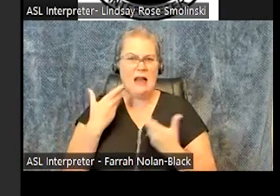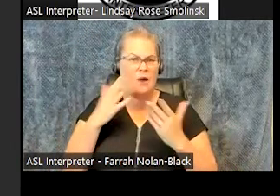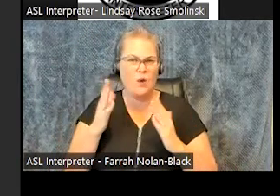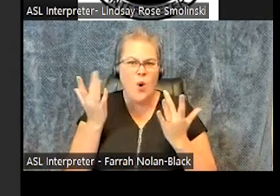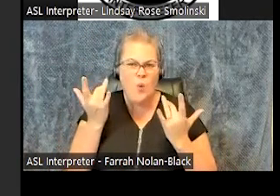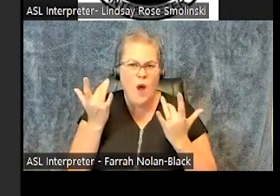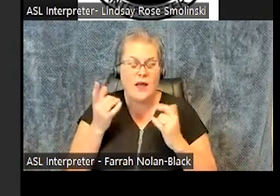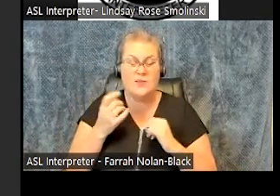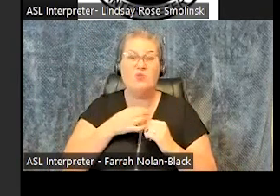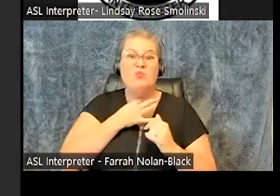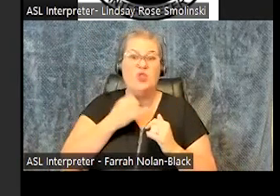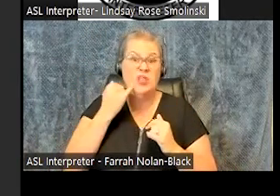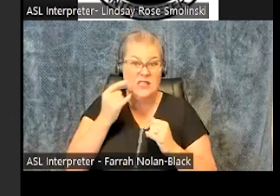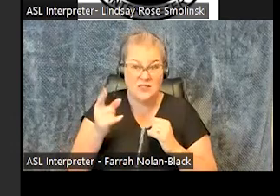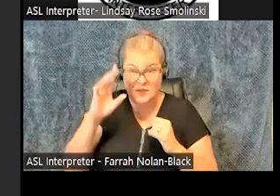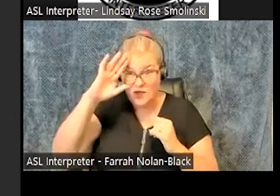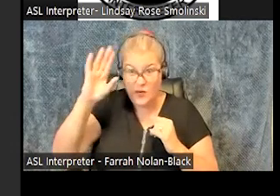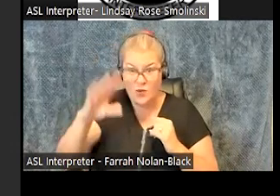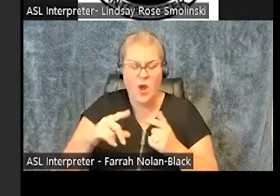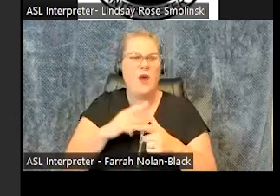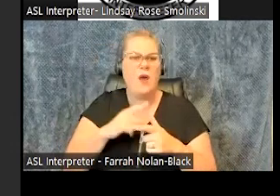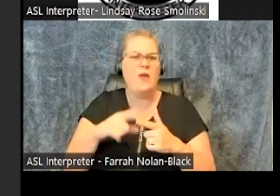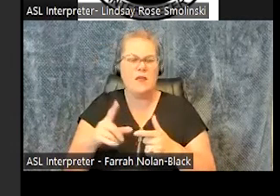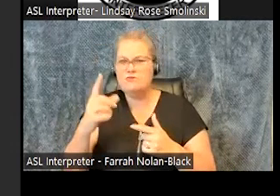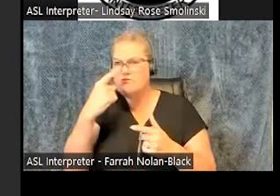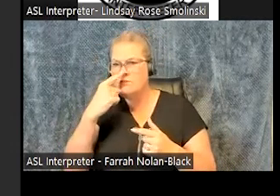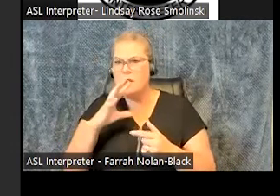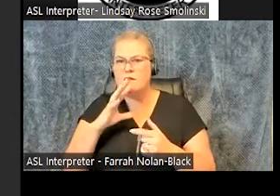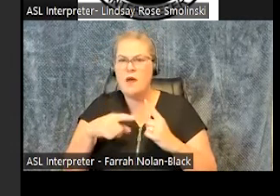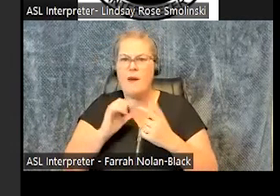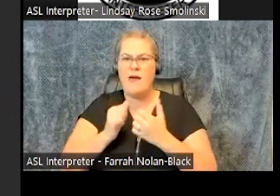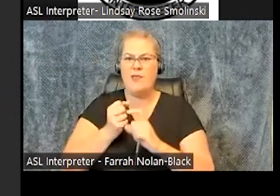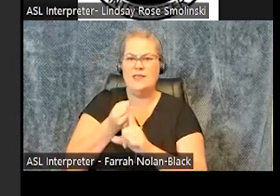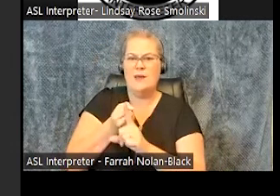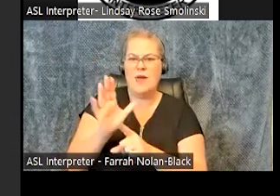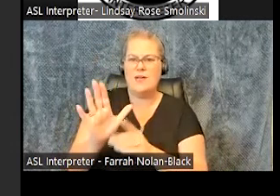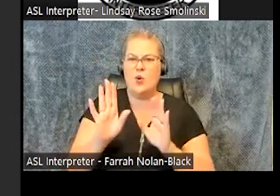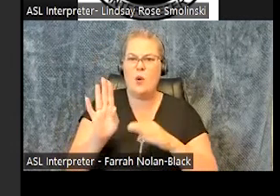you know, and then if you could talk about how that might be impacting your business model.